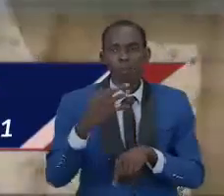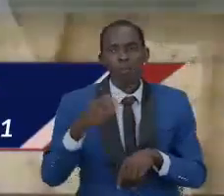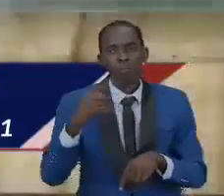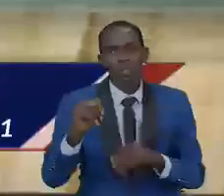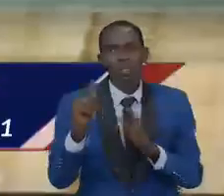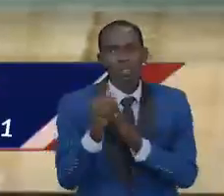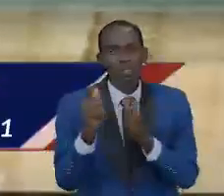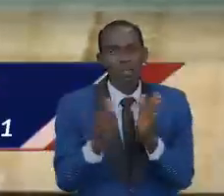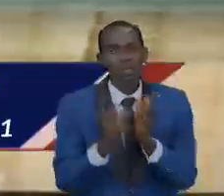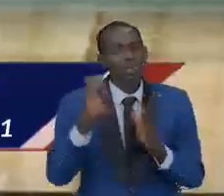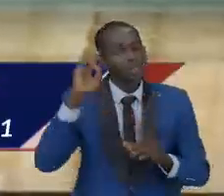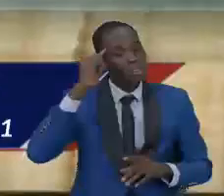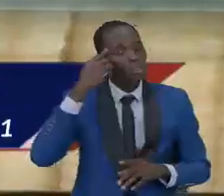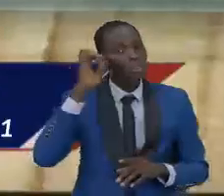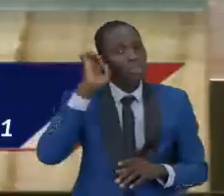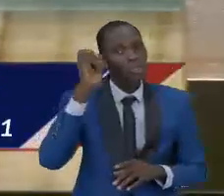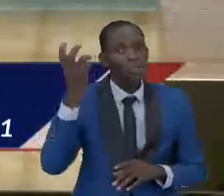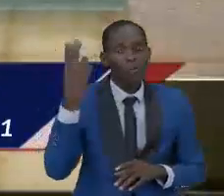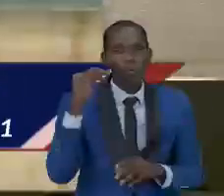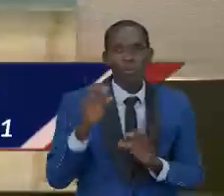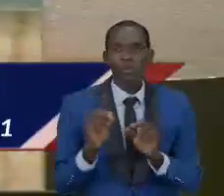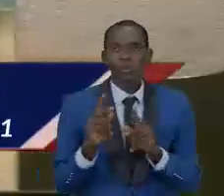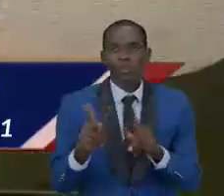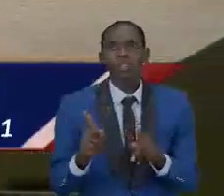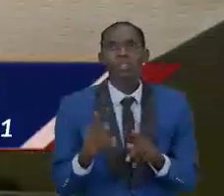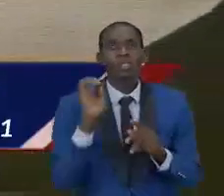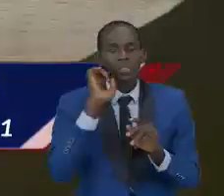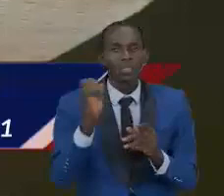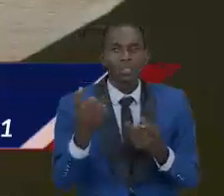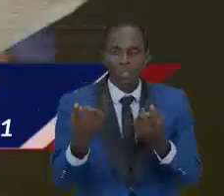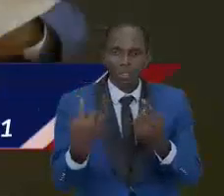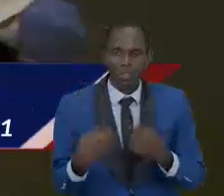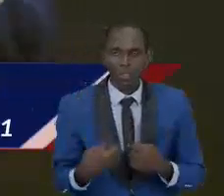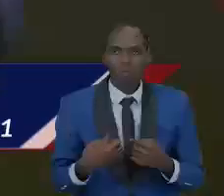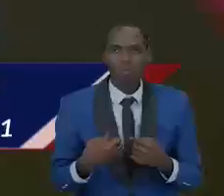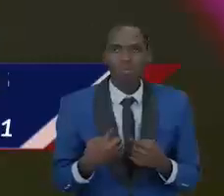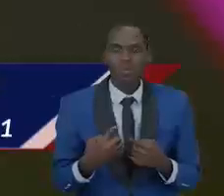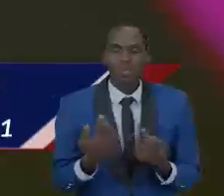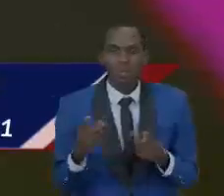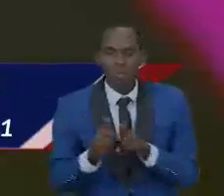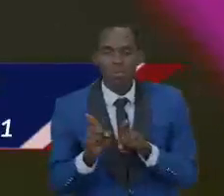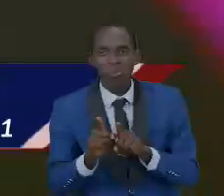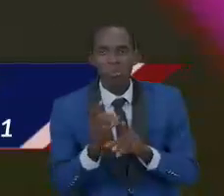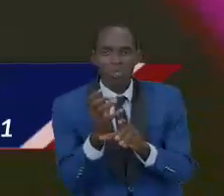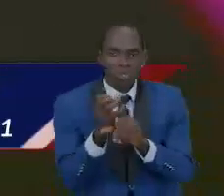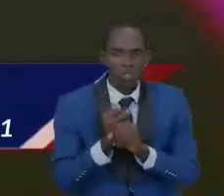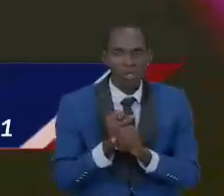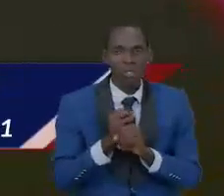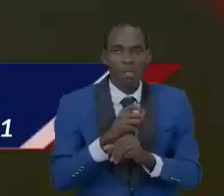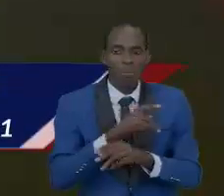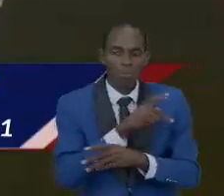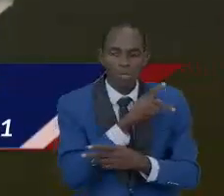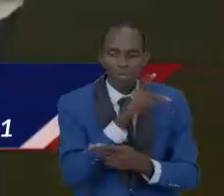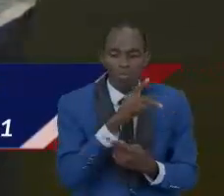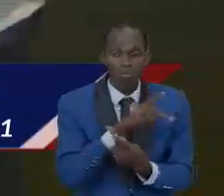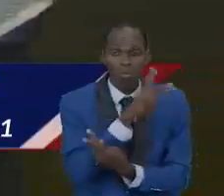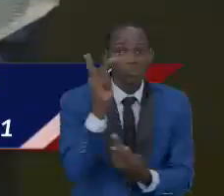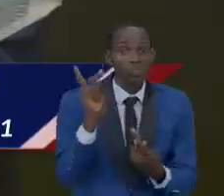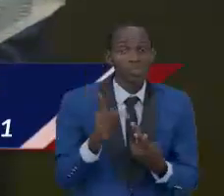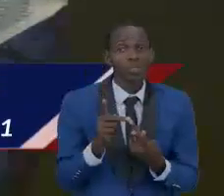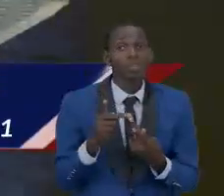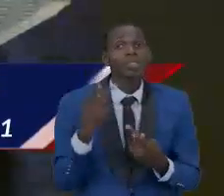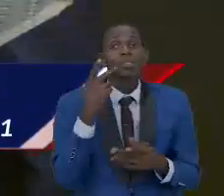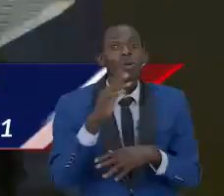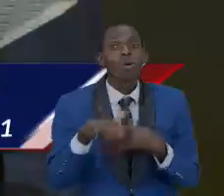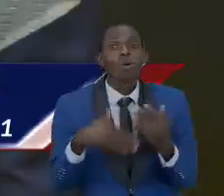thought it was all right he could even claim a Perfection but now he shows us all that Perfection